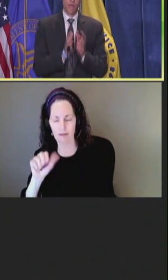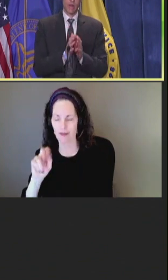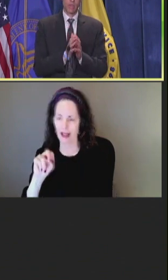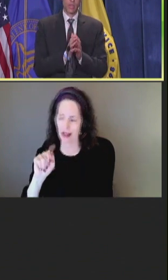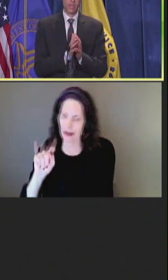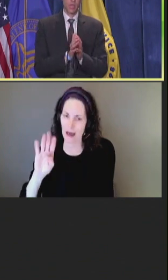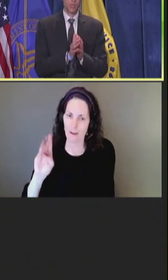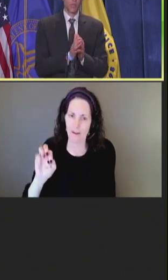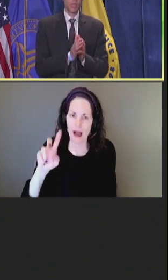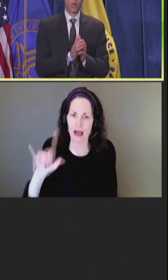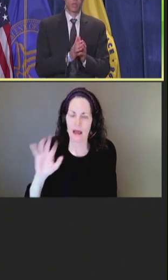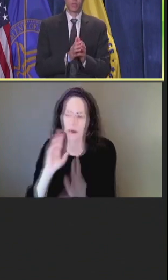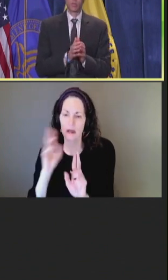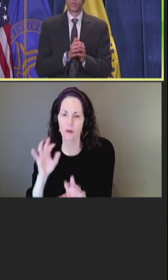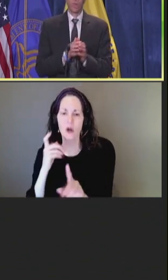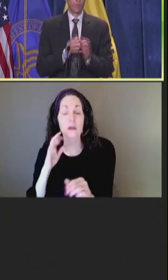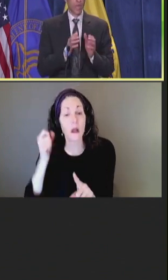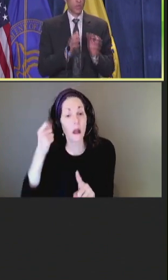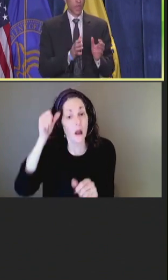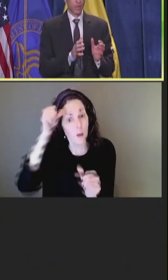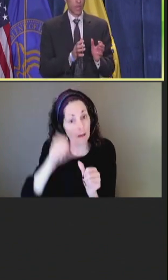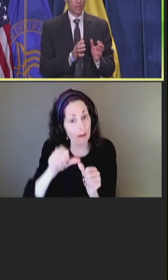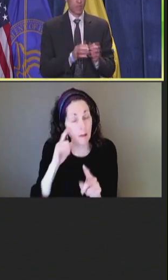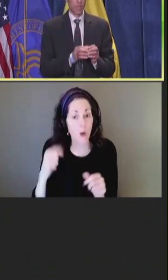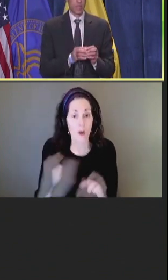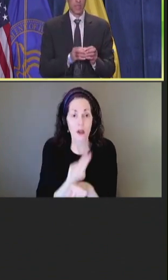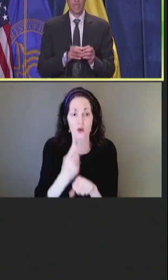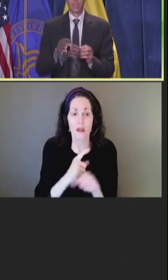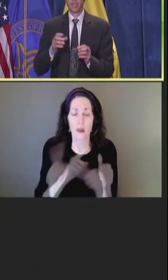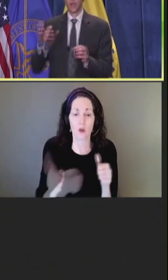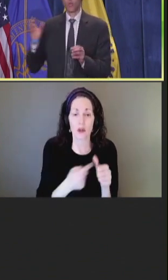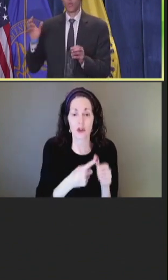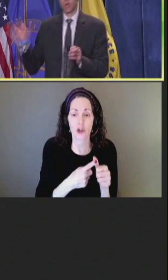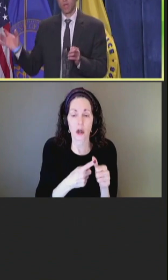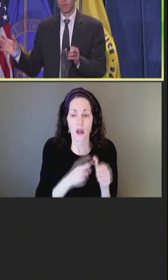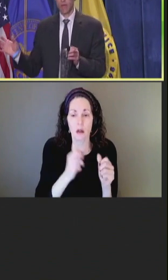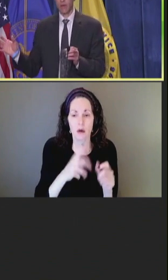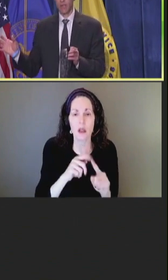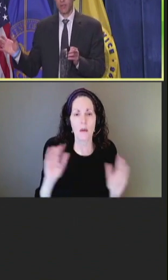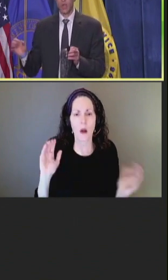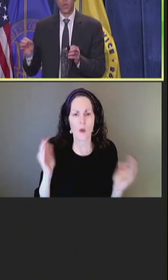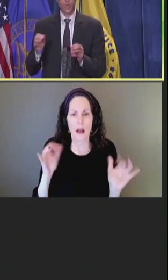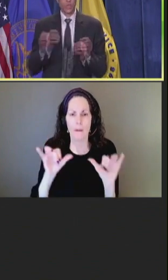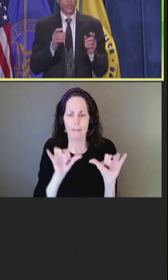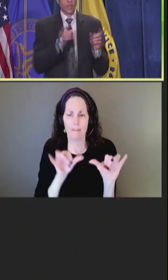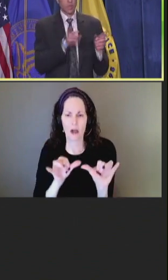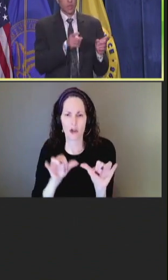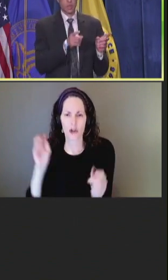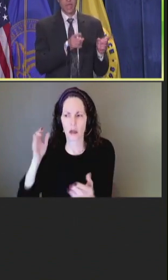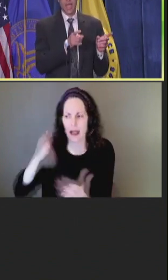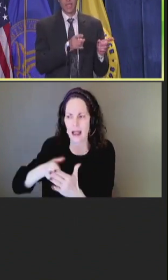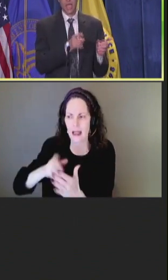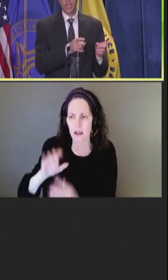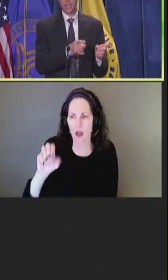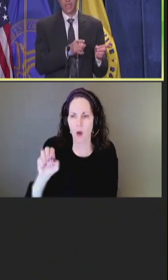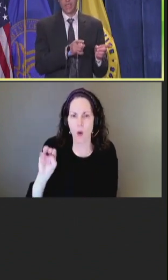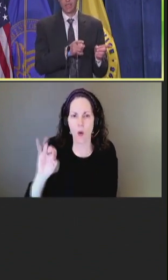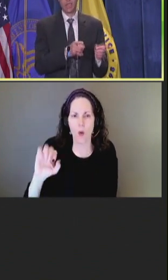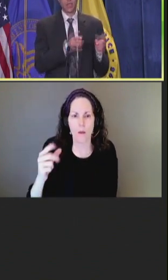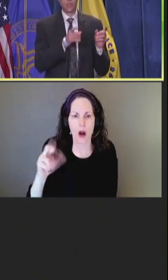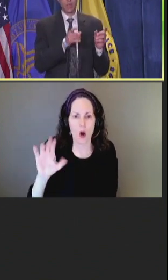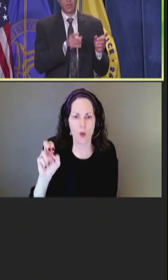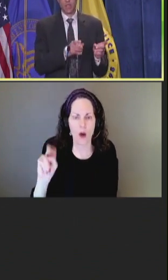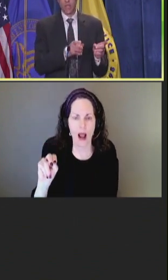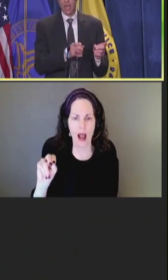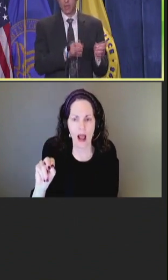original virus, but we also measured antibody responses against the Omicron variant, which these participants had not seen.